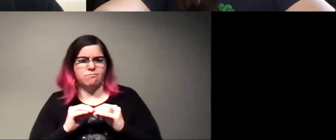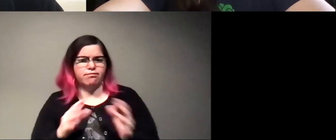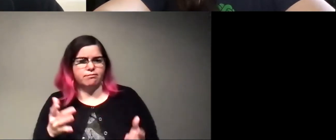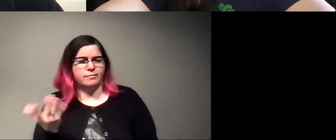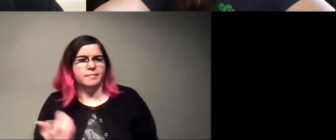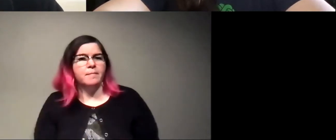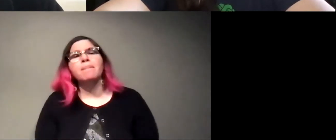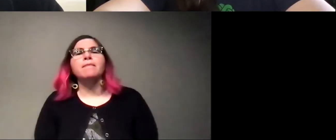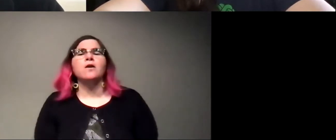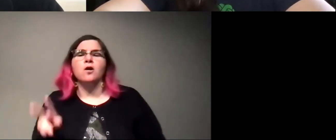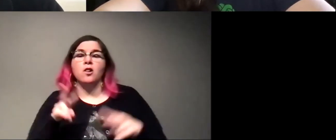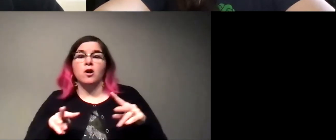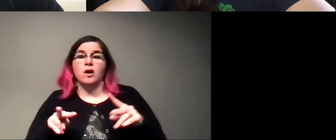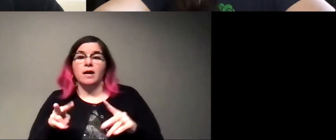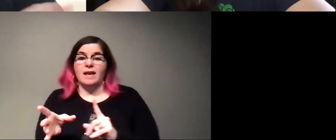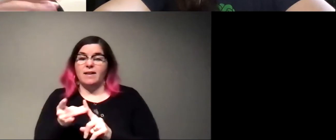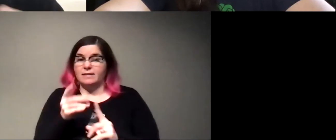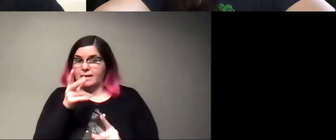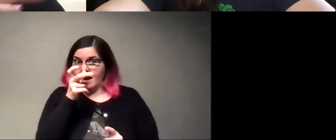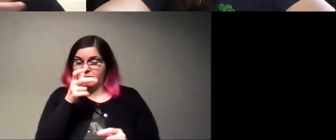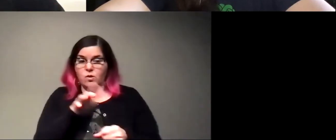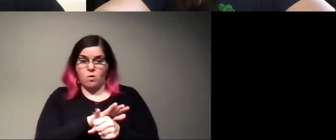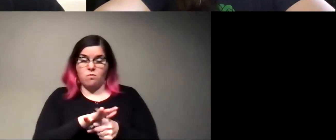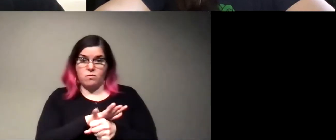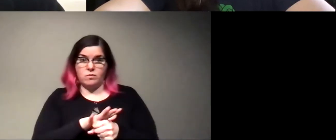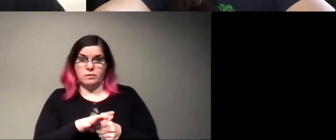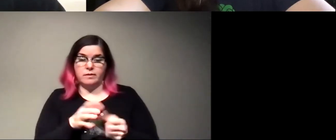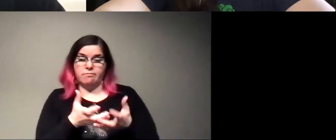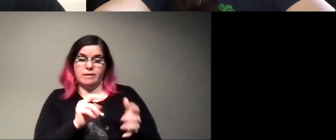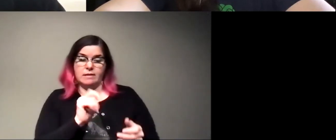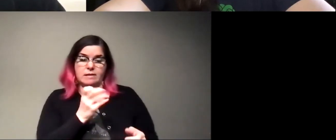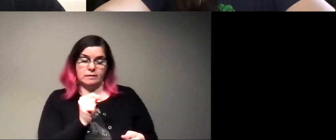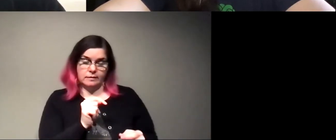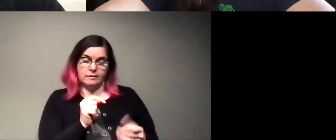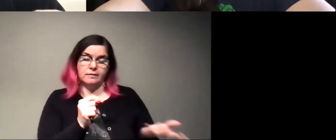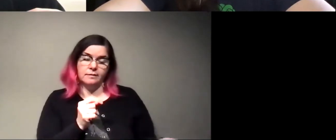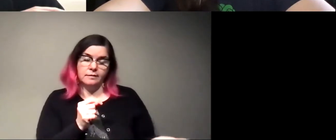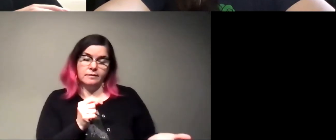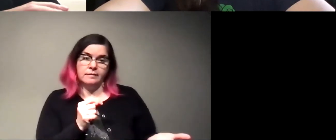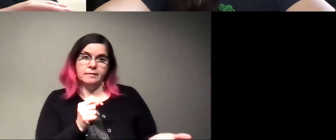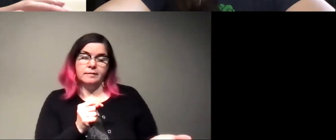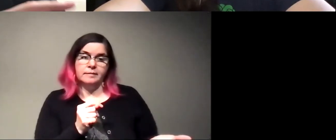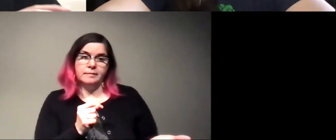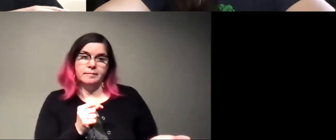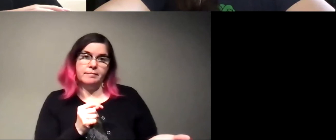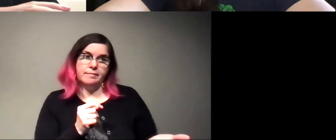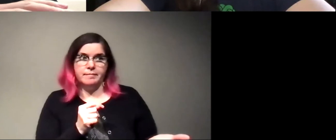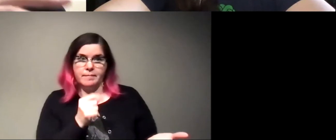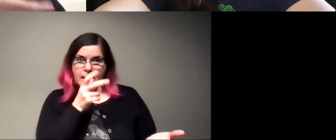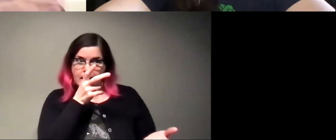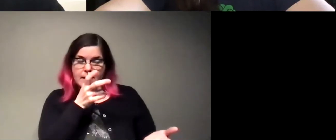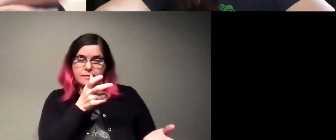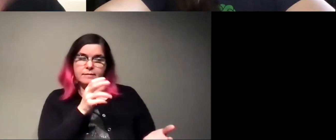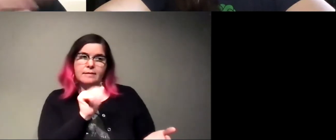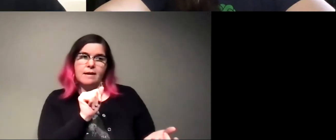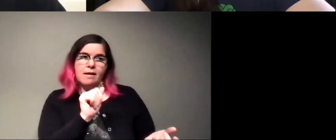um, infecting ants locally in terms of a nest, um, a lot of these, these ants kind of, or